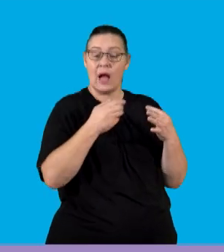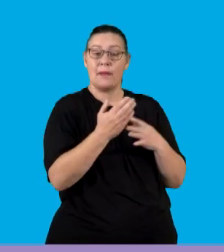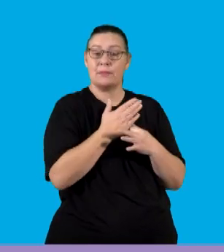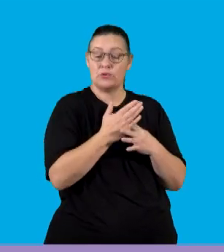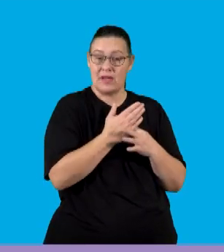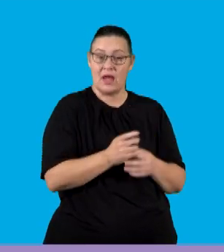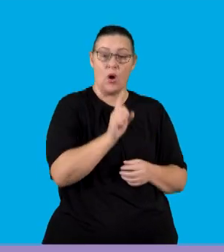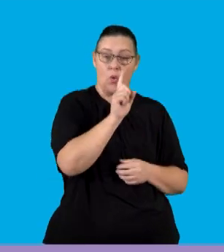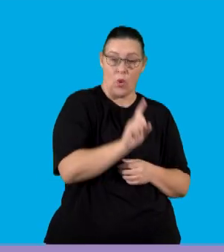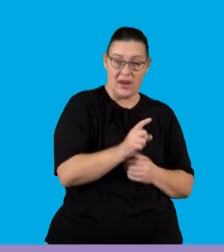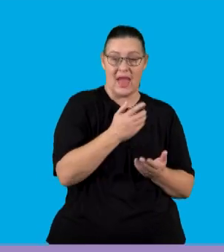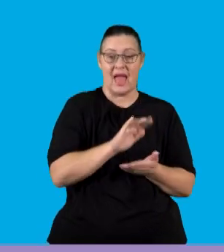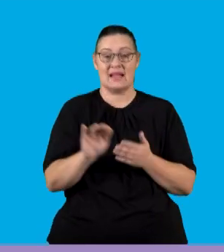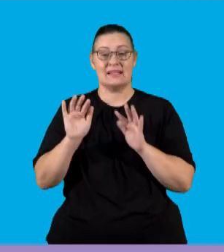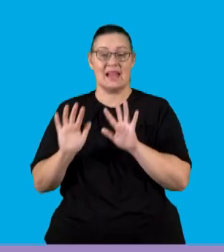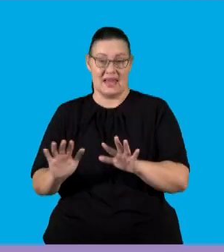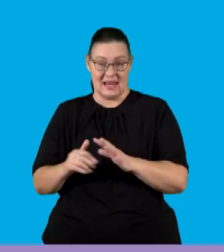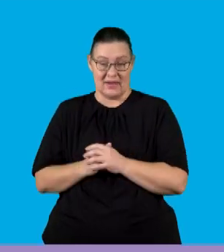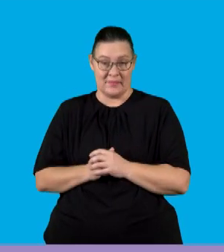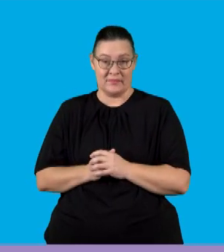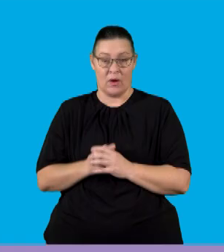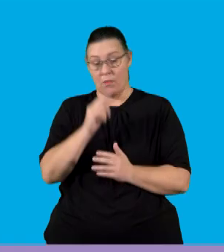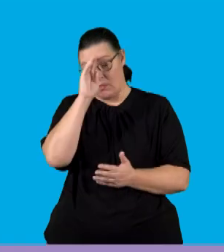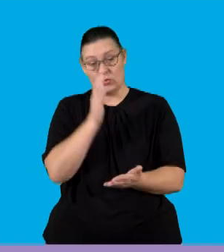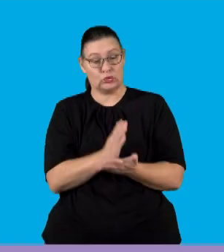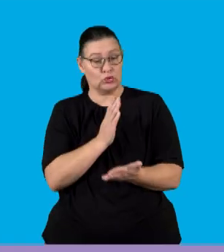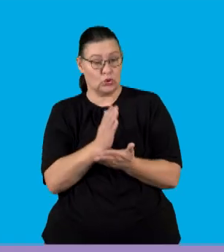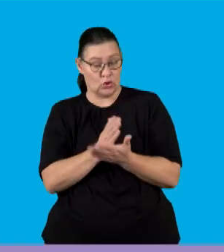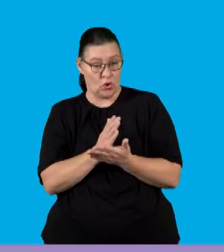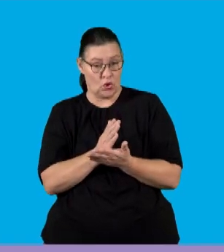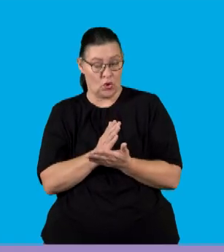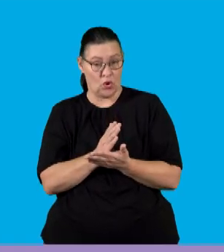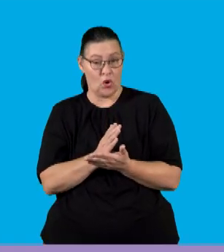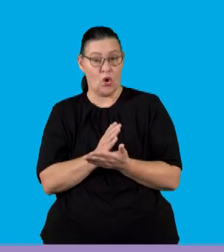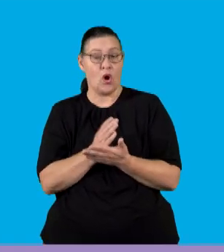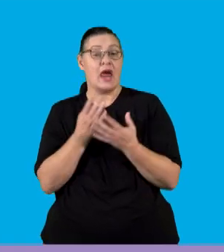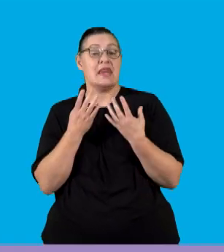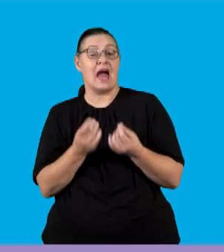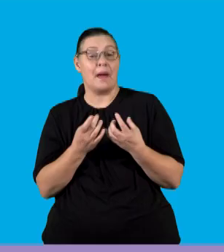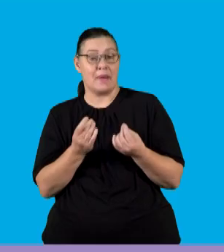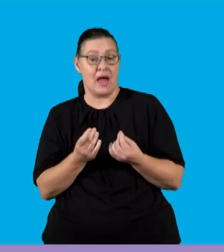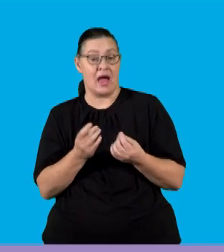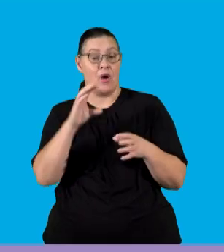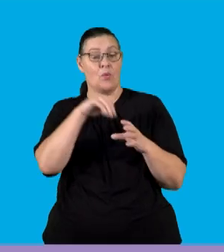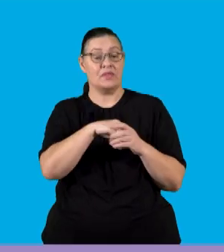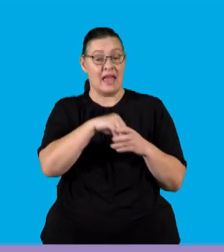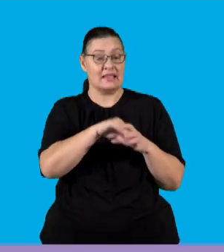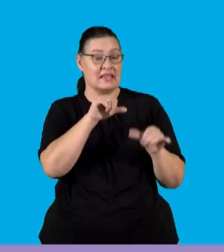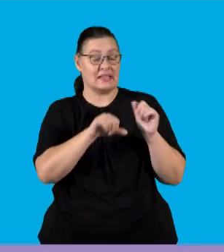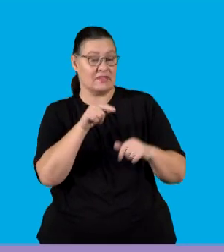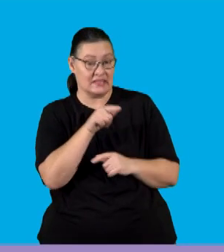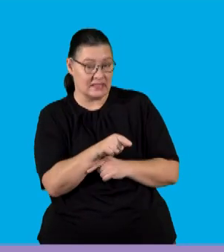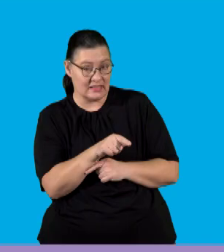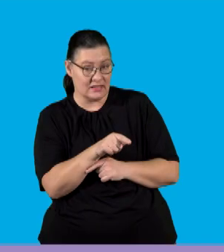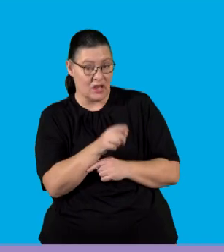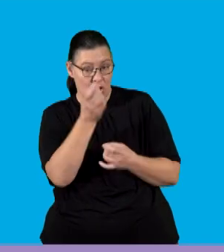between 1 and 10. So one thing we know for sure is that our number that is in scientific notation is going